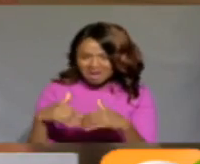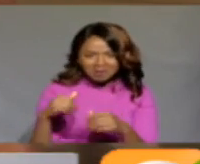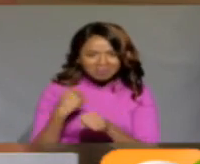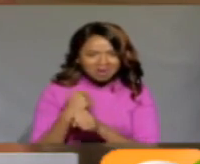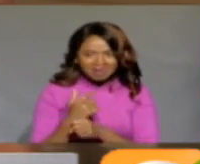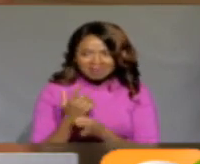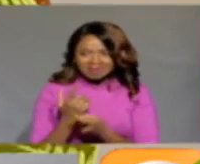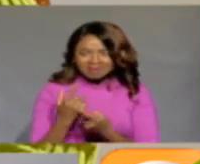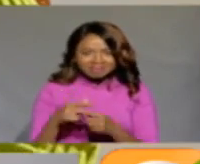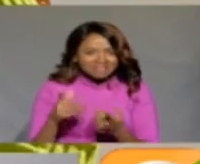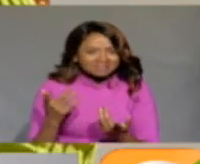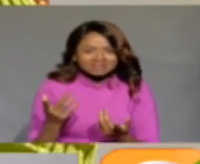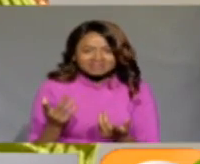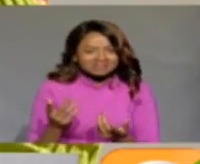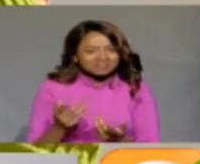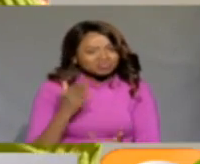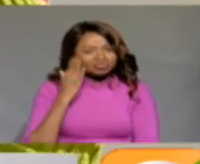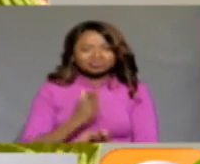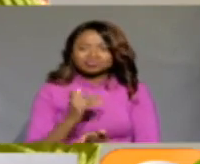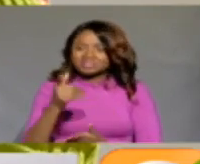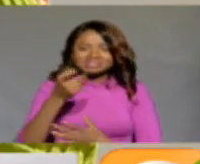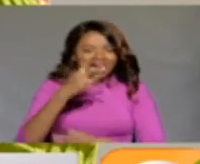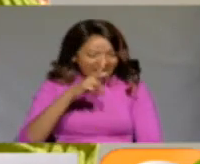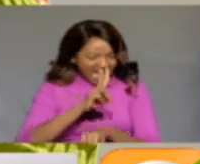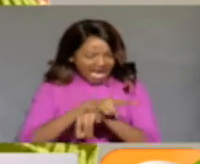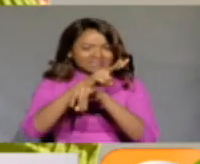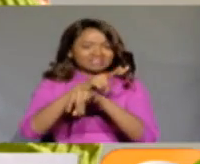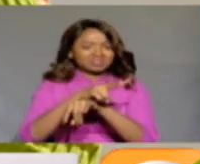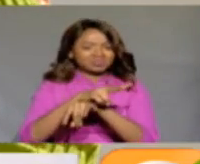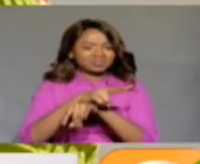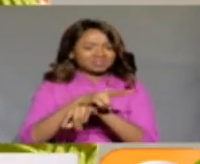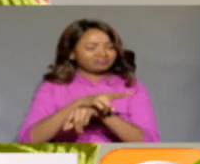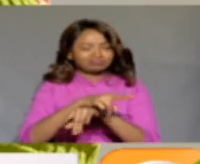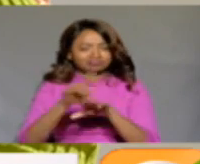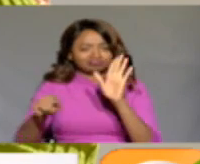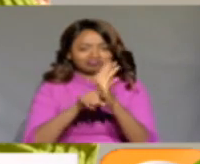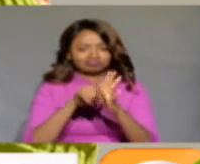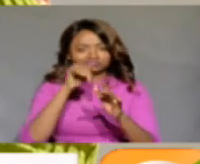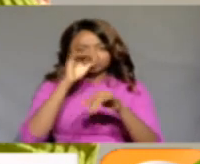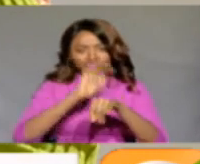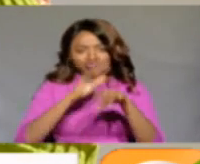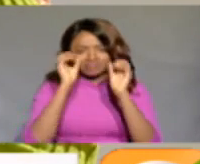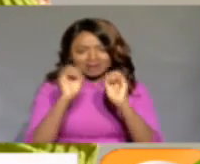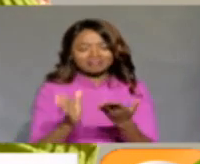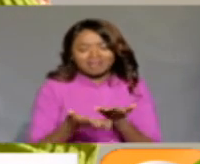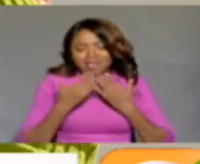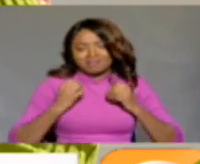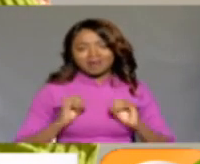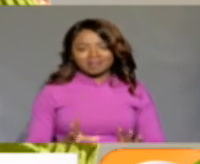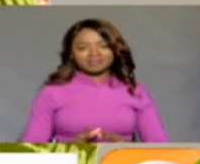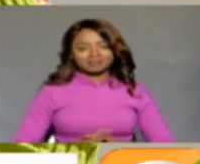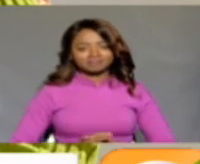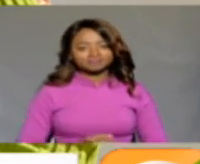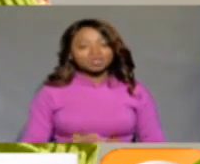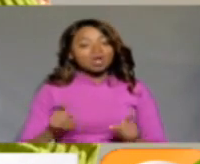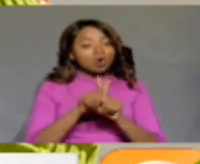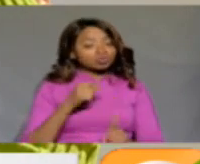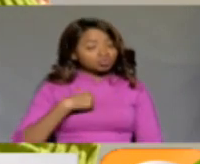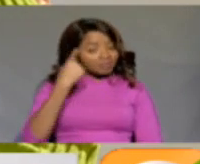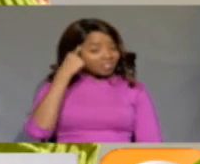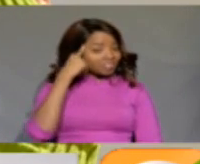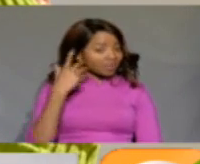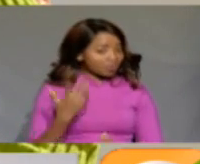it never worked. So with that kind of attitude among some of these top judges, it doesn't help. Okay. And me, I think